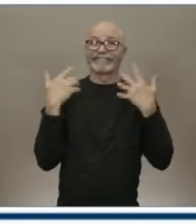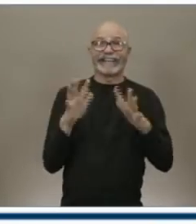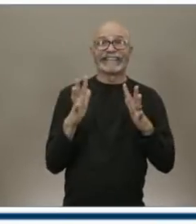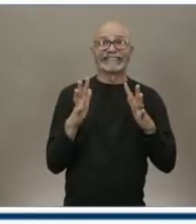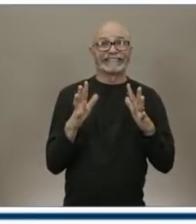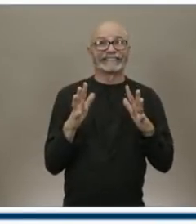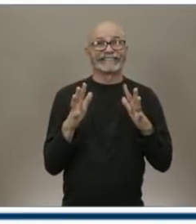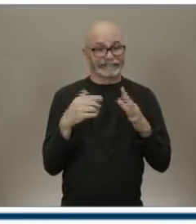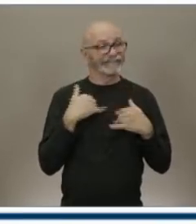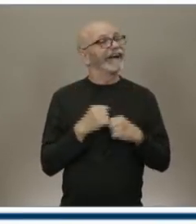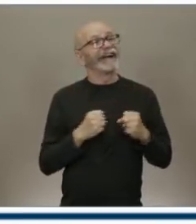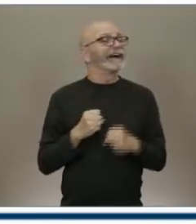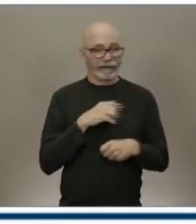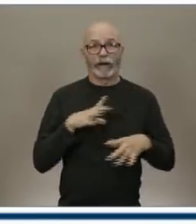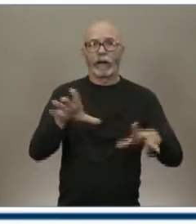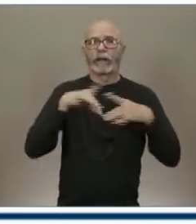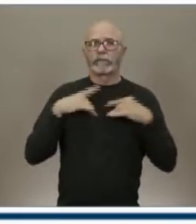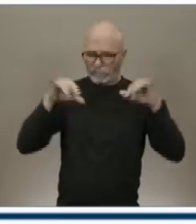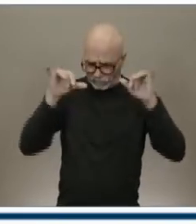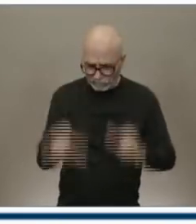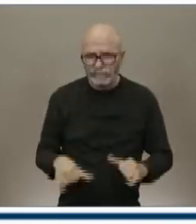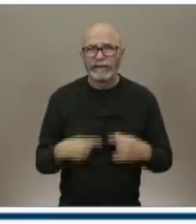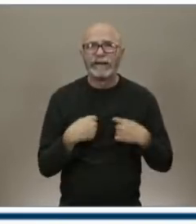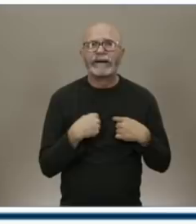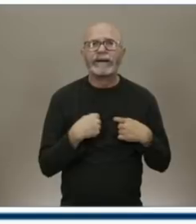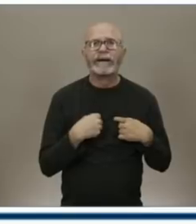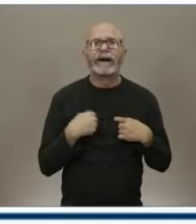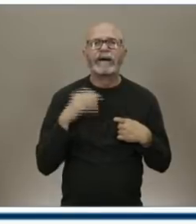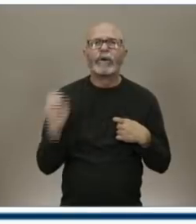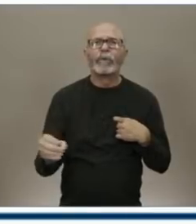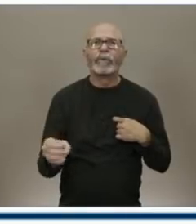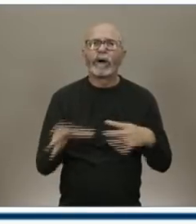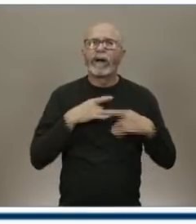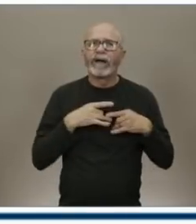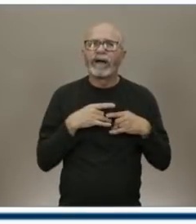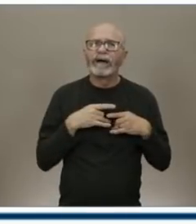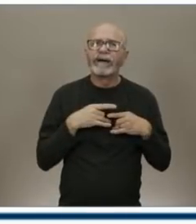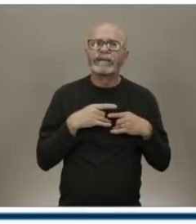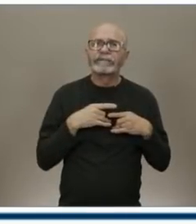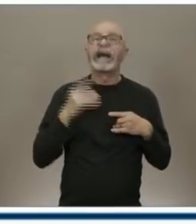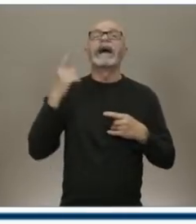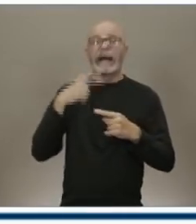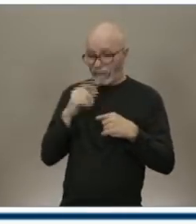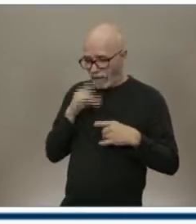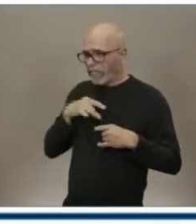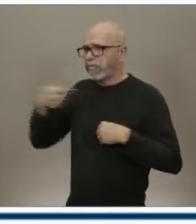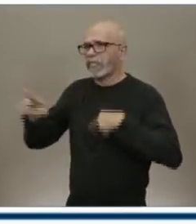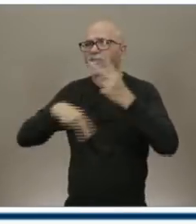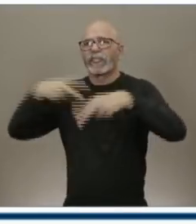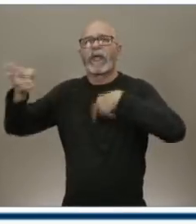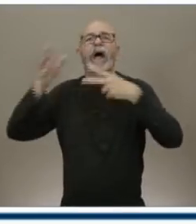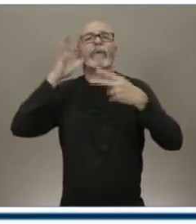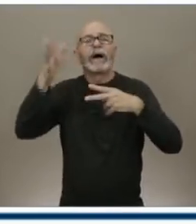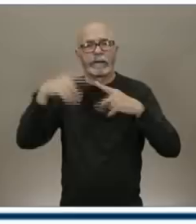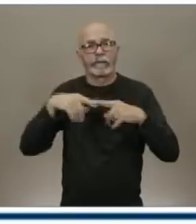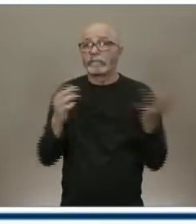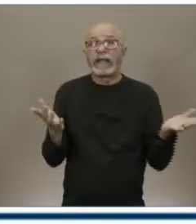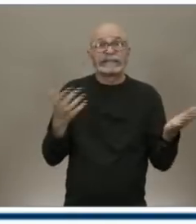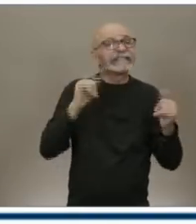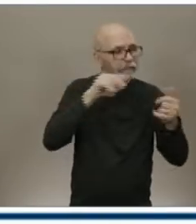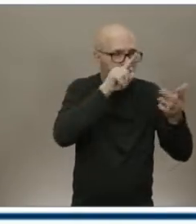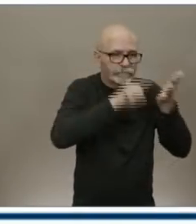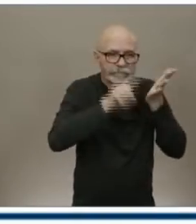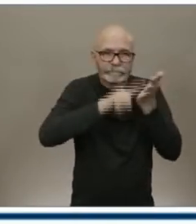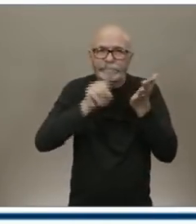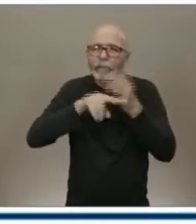be infected and be an asymptomatic transmitter of the virus? That question is being actively studied, but we don't have an